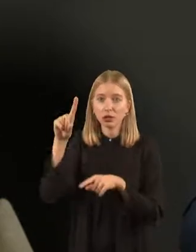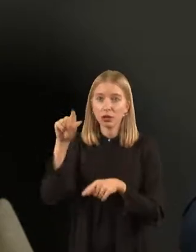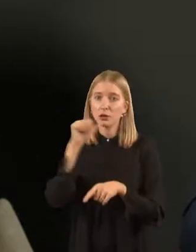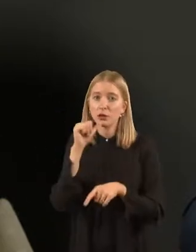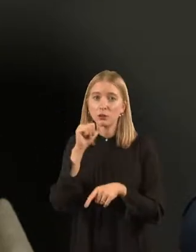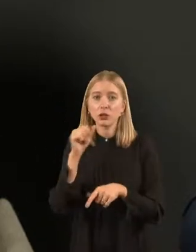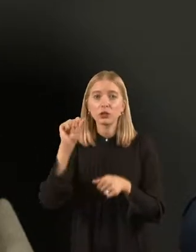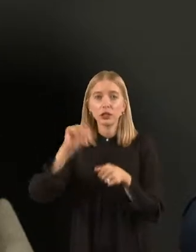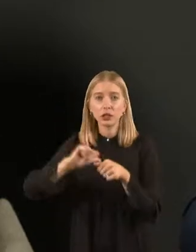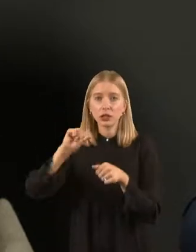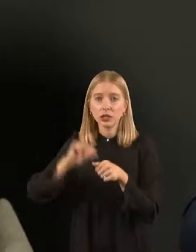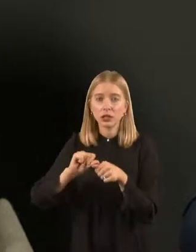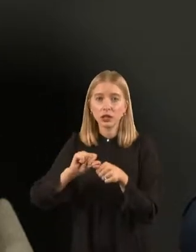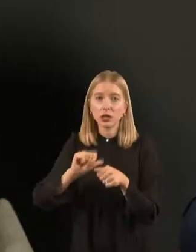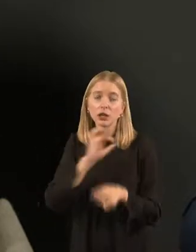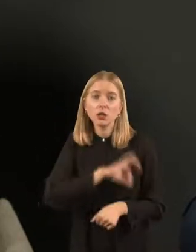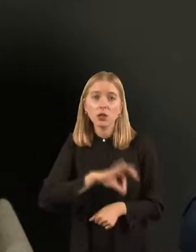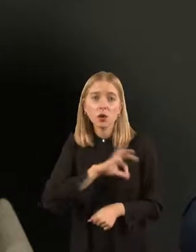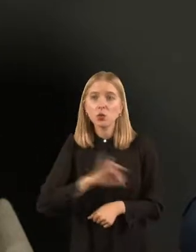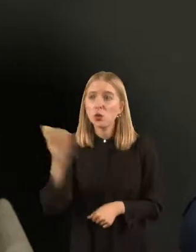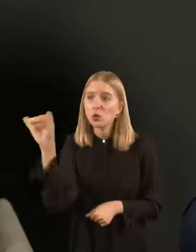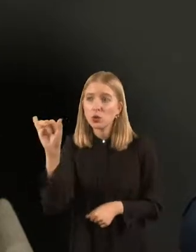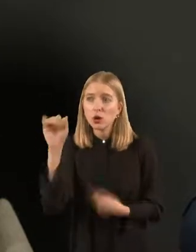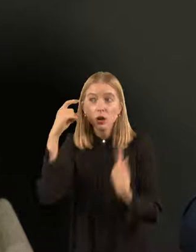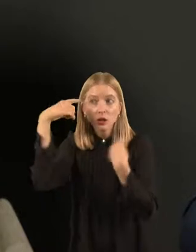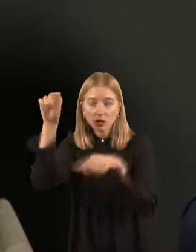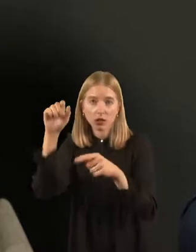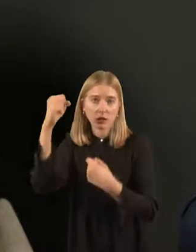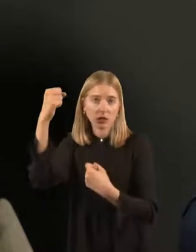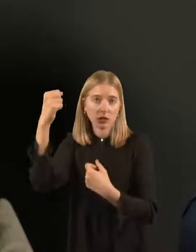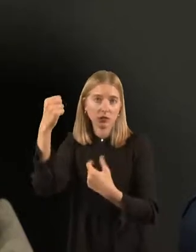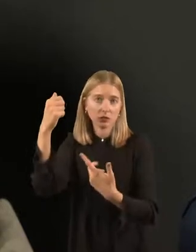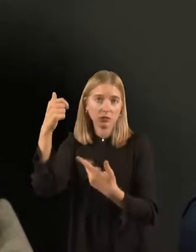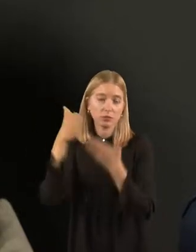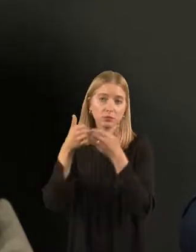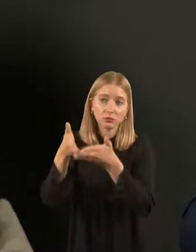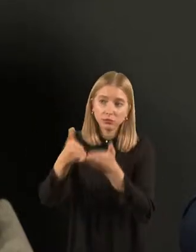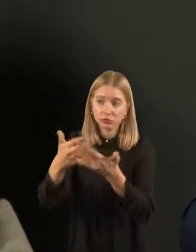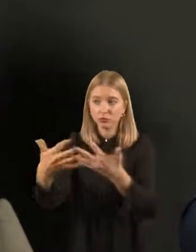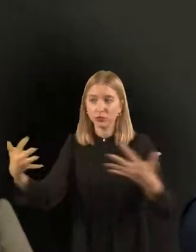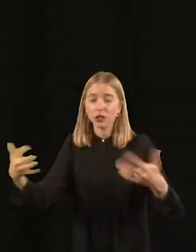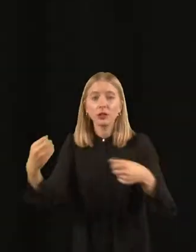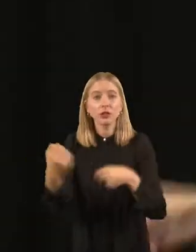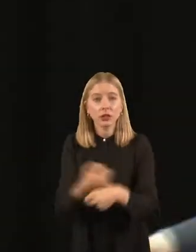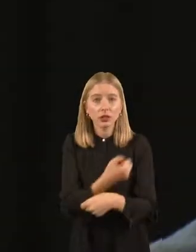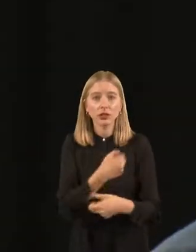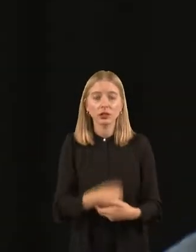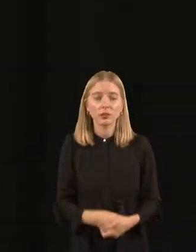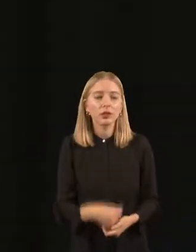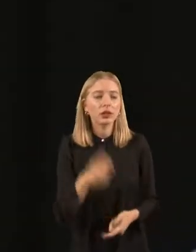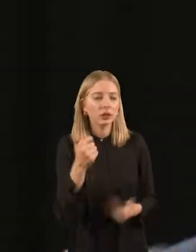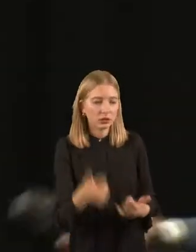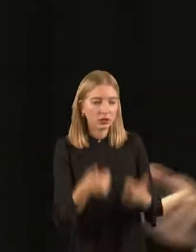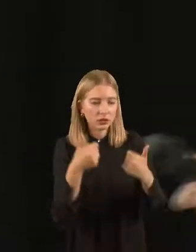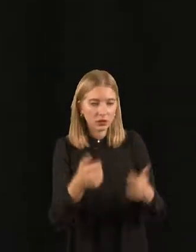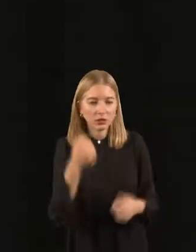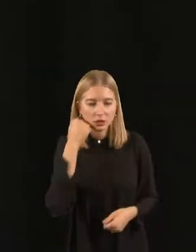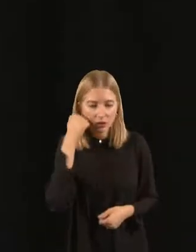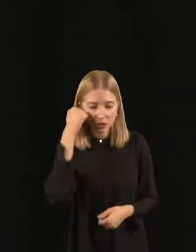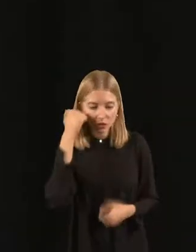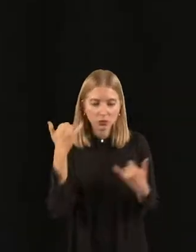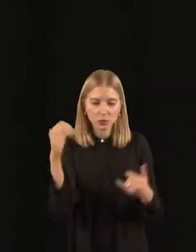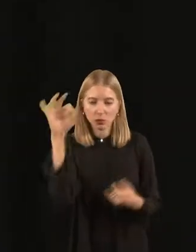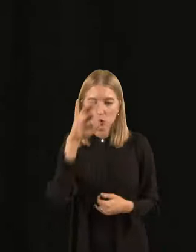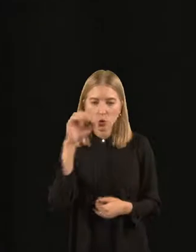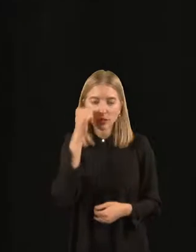we are, of course, helping you to address. Gerai, ačiū, ponios Skridenė, čia ko gero galim sustoti su tuo mūsų senu